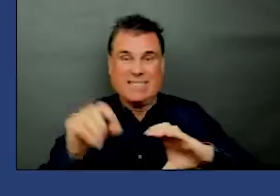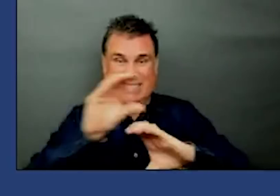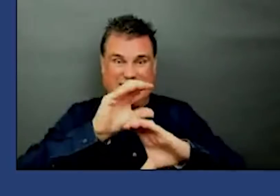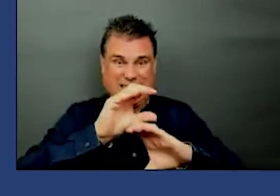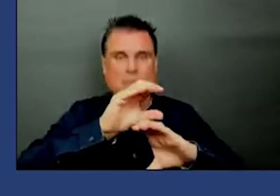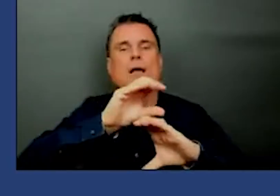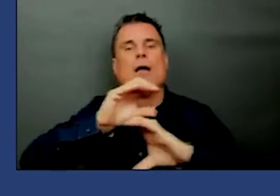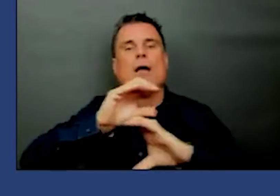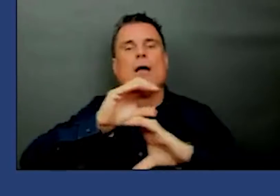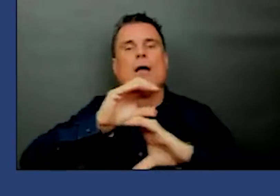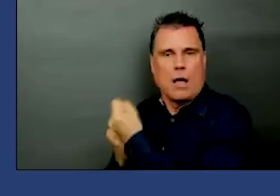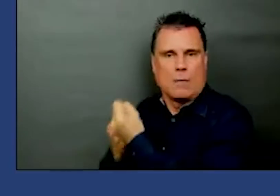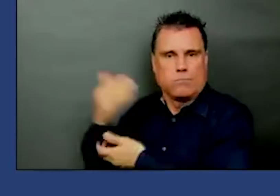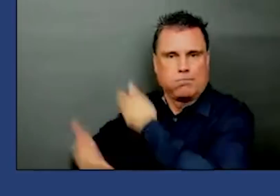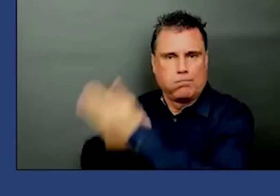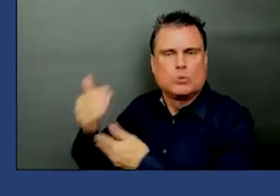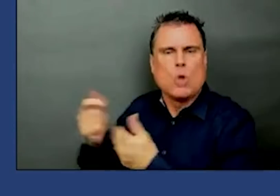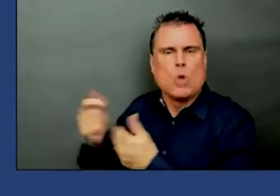Do you have a follow-up, Rob?